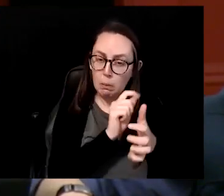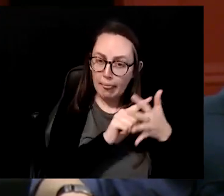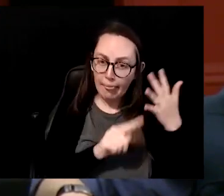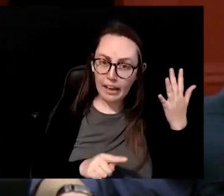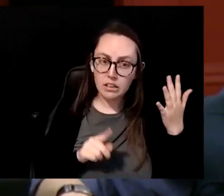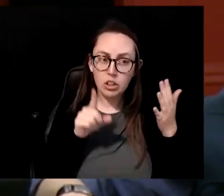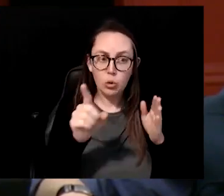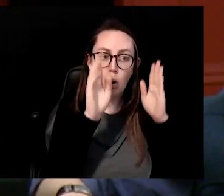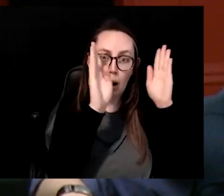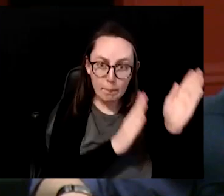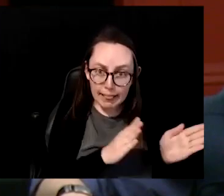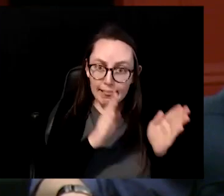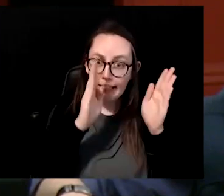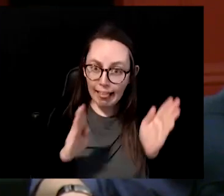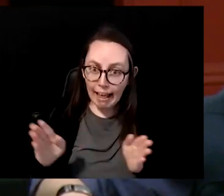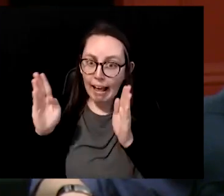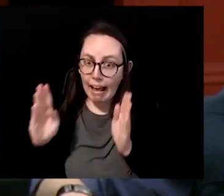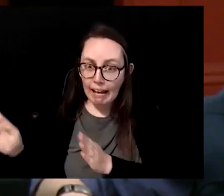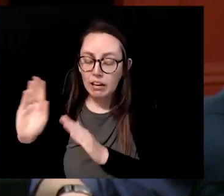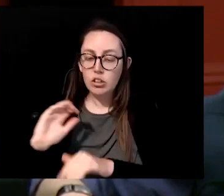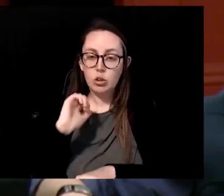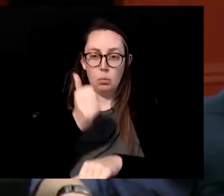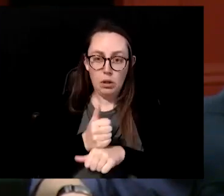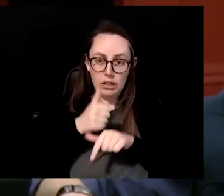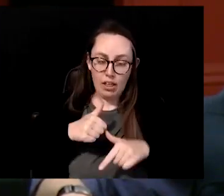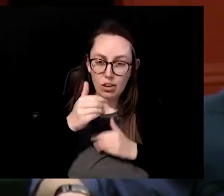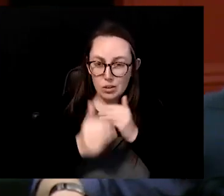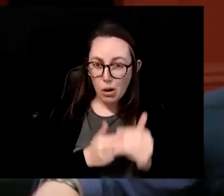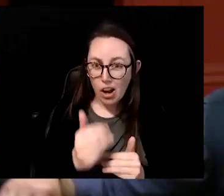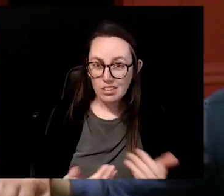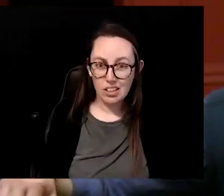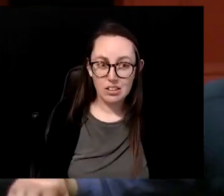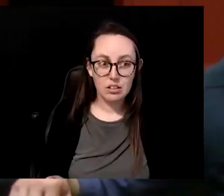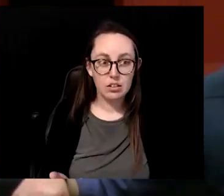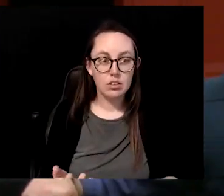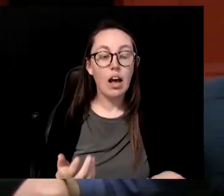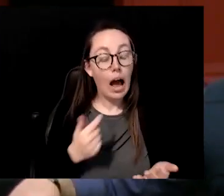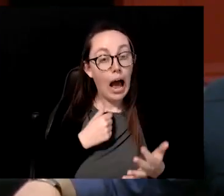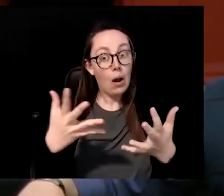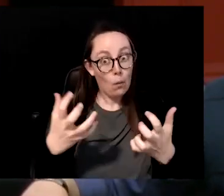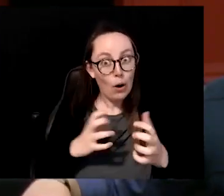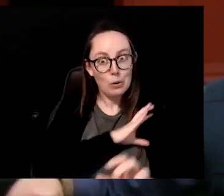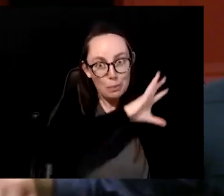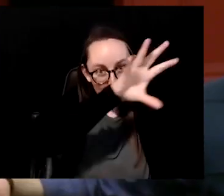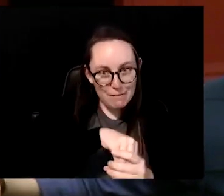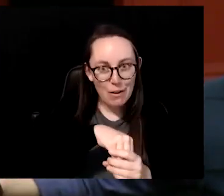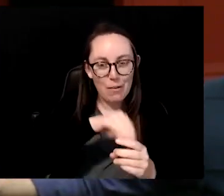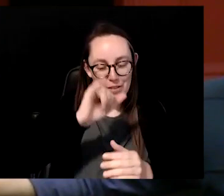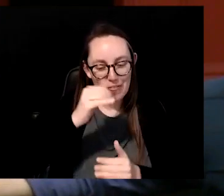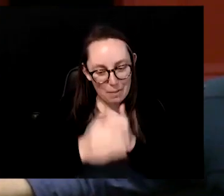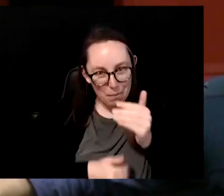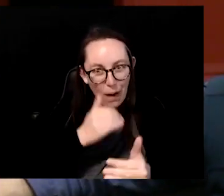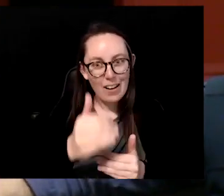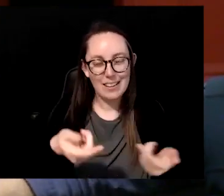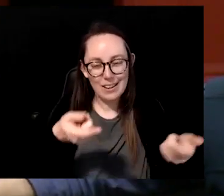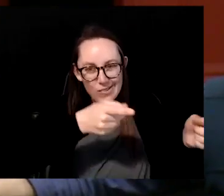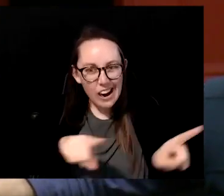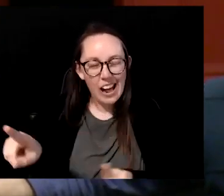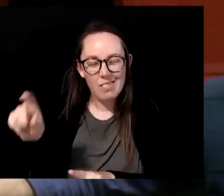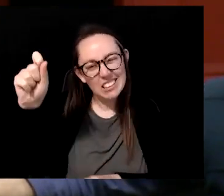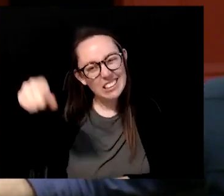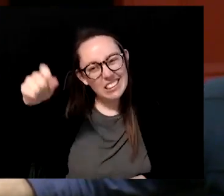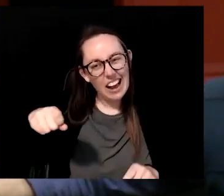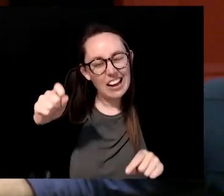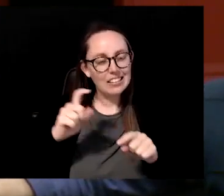this process what happens in the actual process I certainly want to be part of absolutely um but uh you know